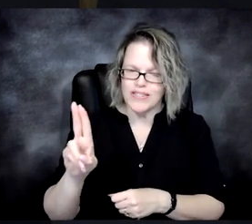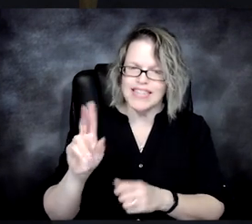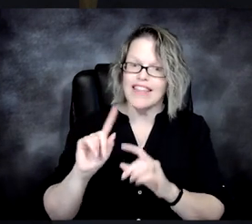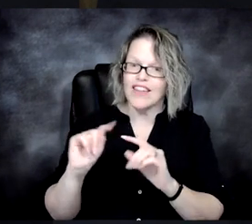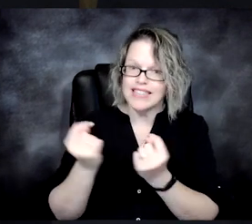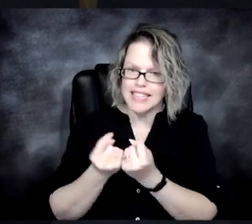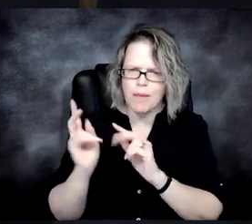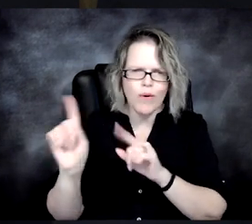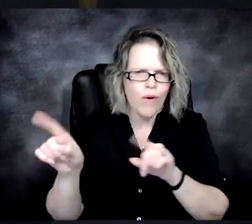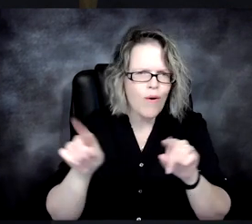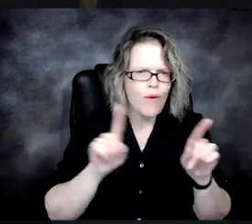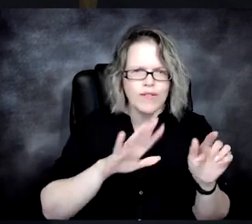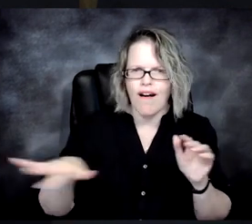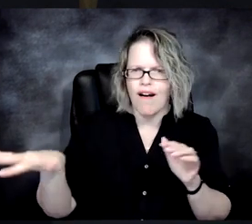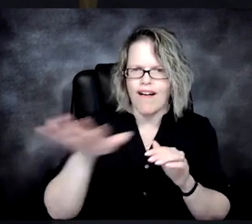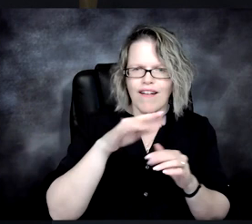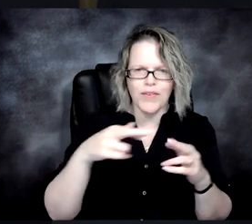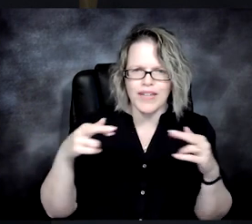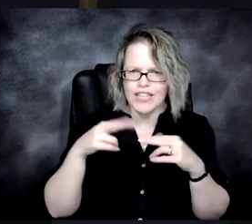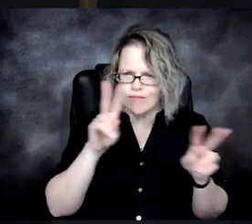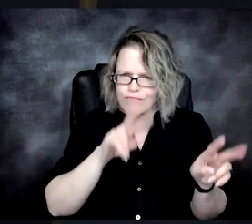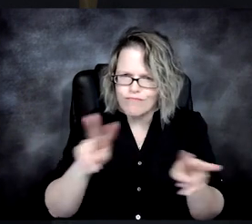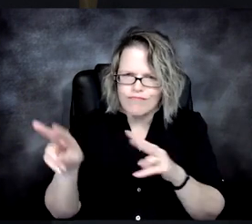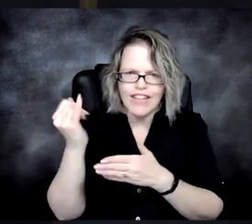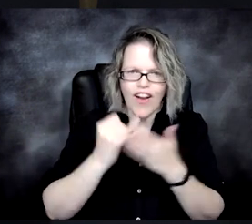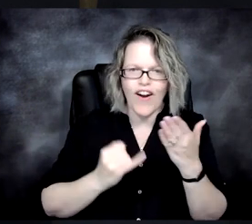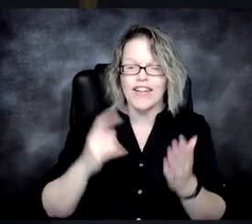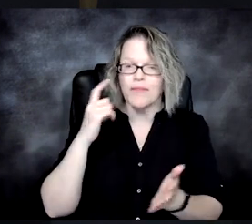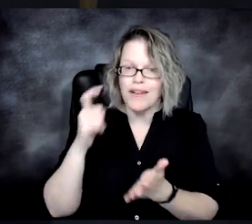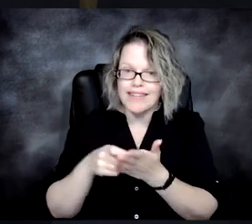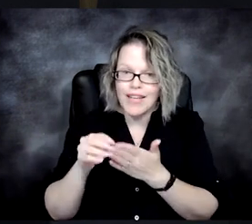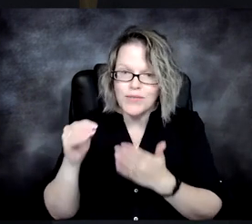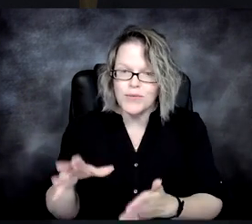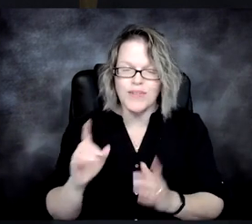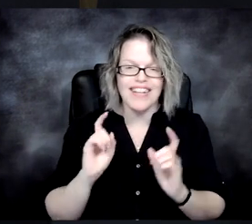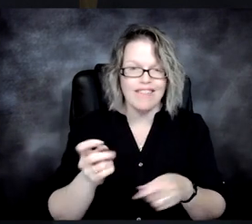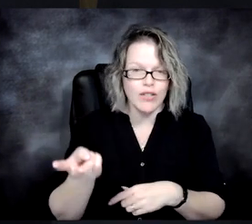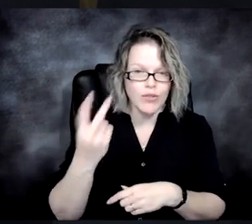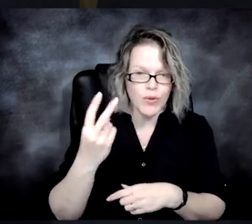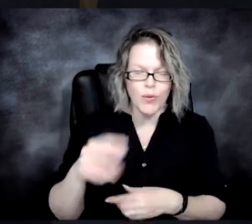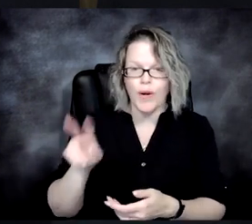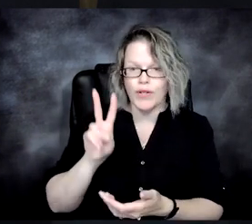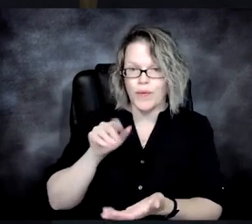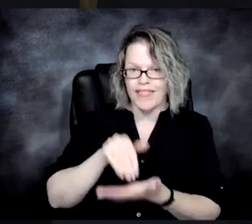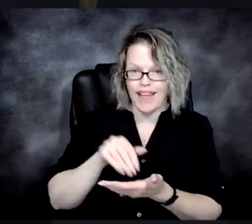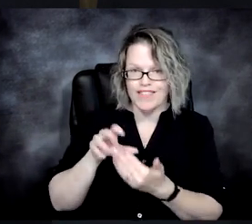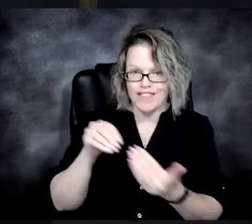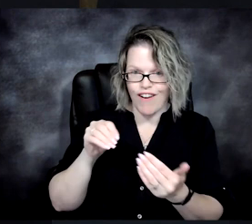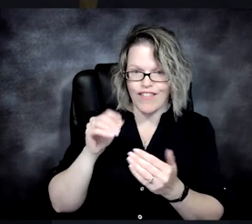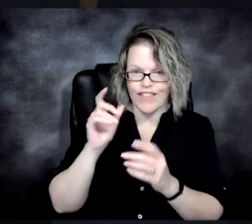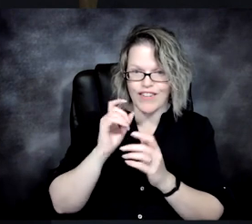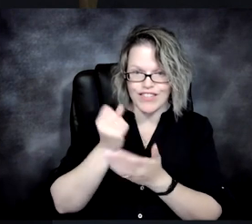to all of the regions to look at art, and they recognize students, and they're giving away two $2,000 scholarships for